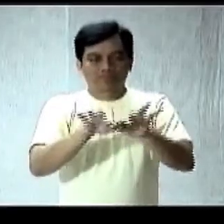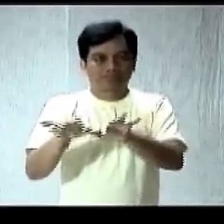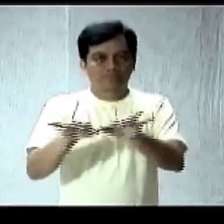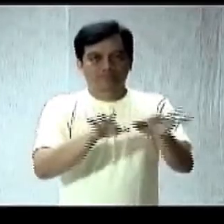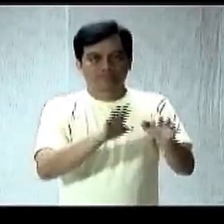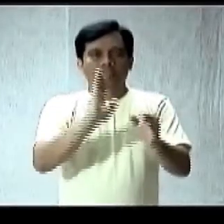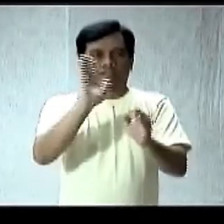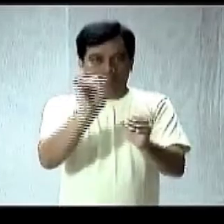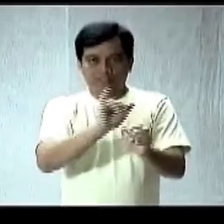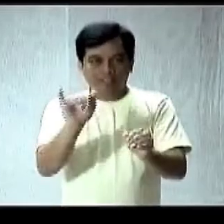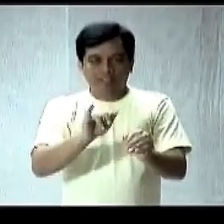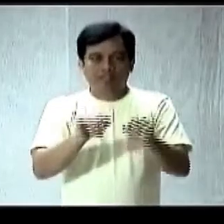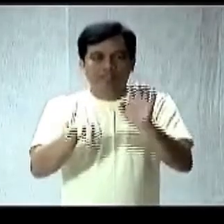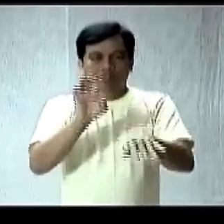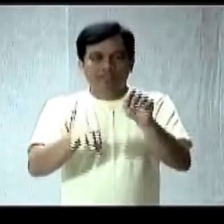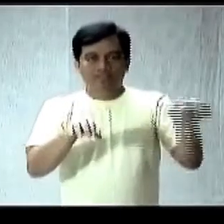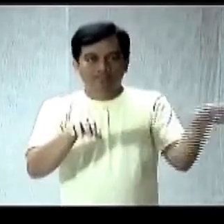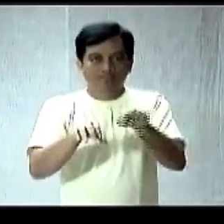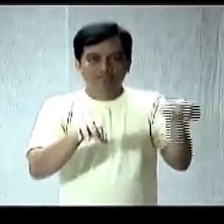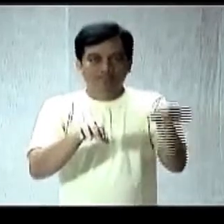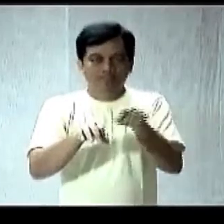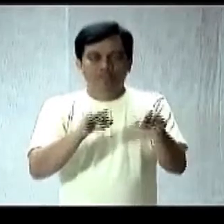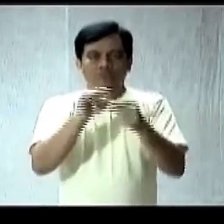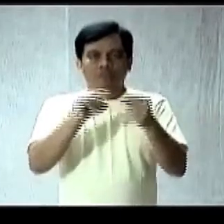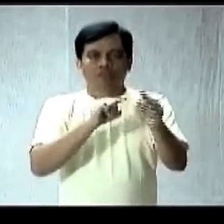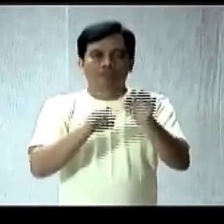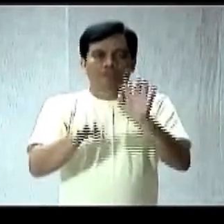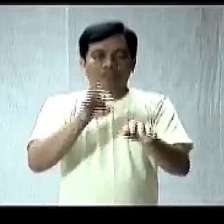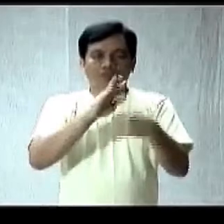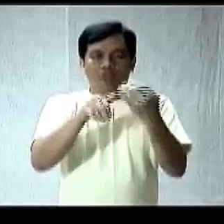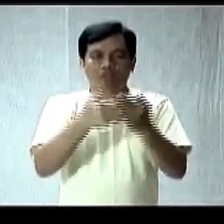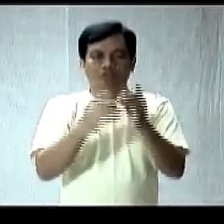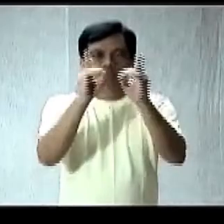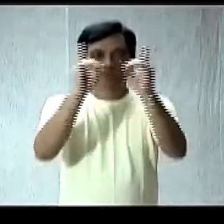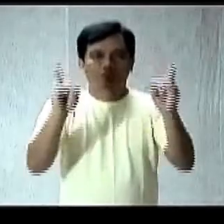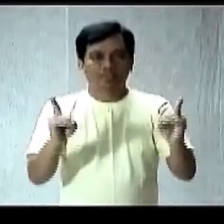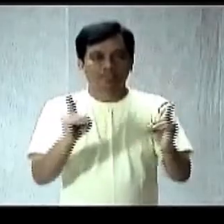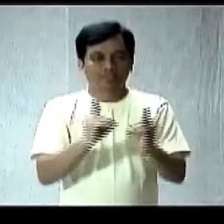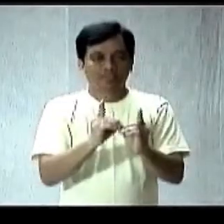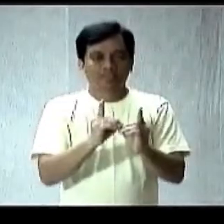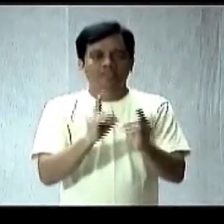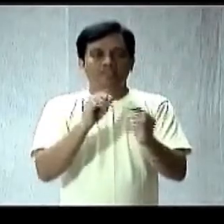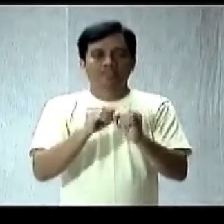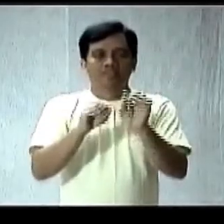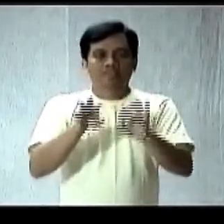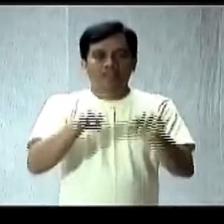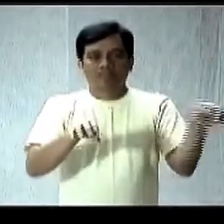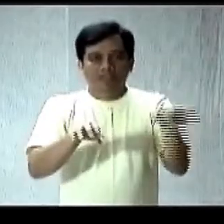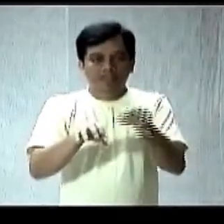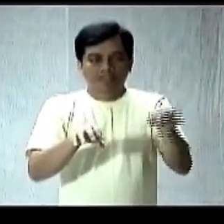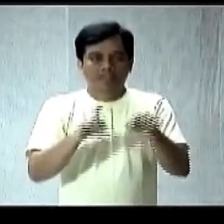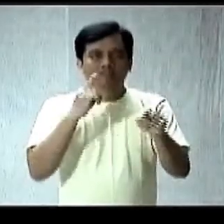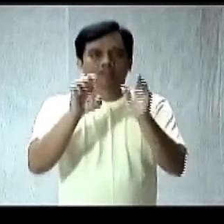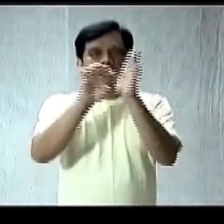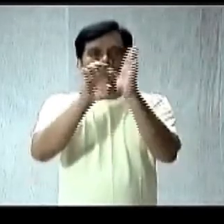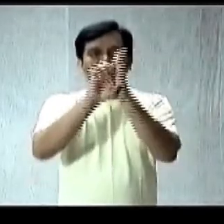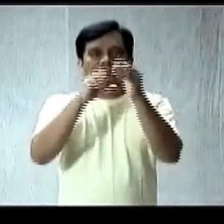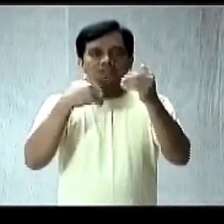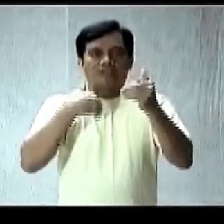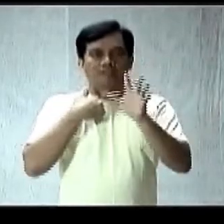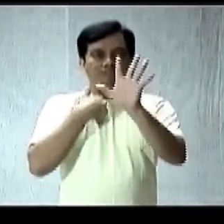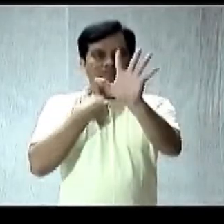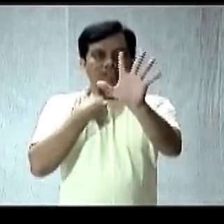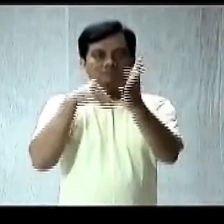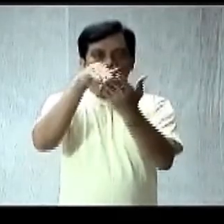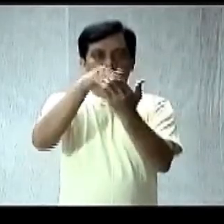brailler. It's just like a typewriter wherein we will type all the documents, and then in that typewriter, it's just, for example,